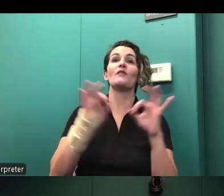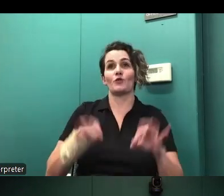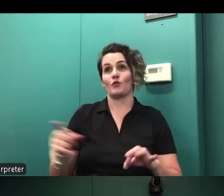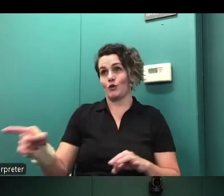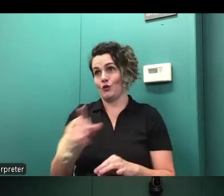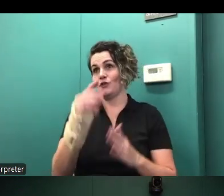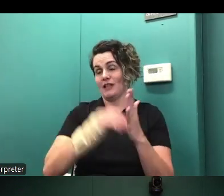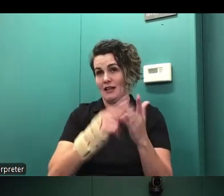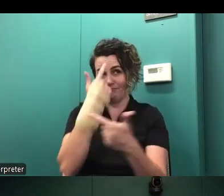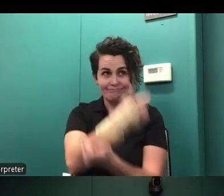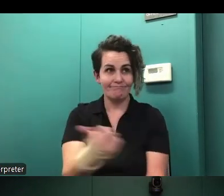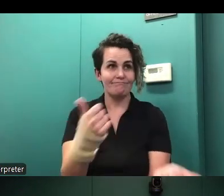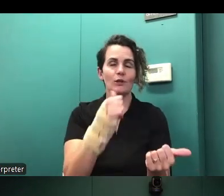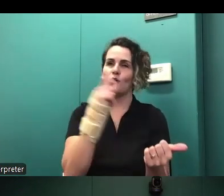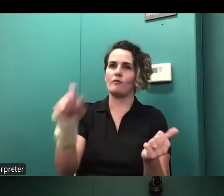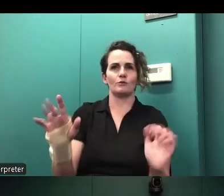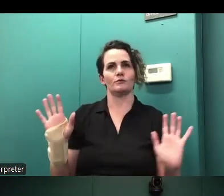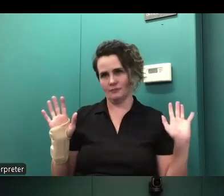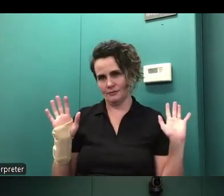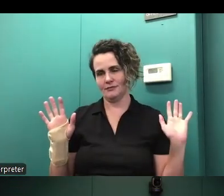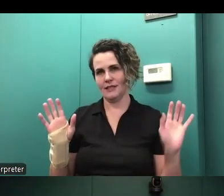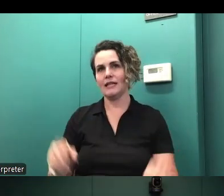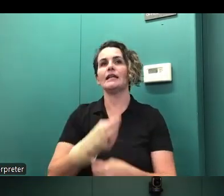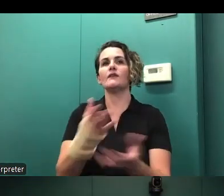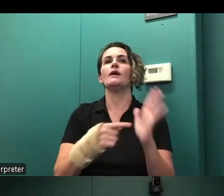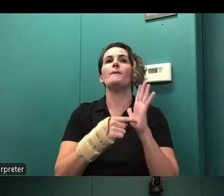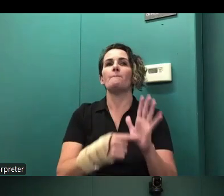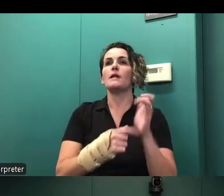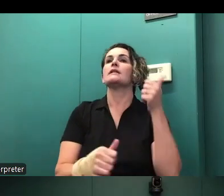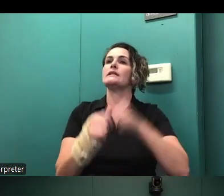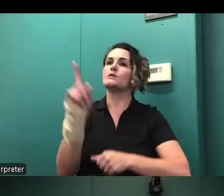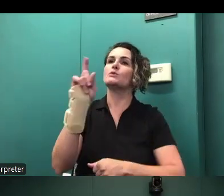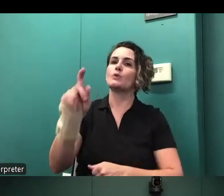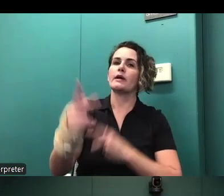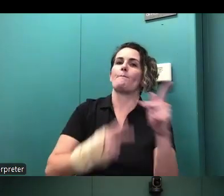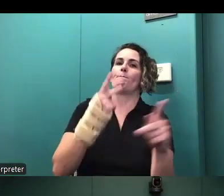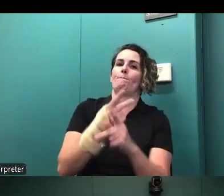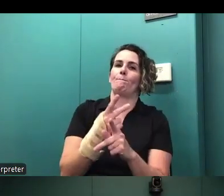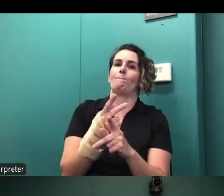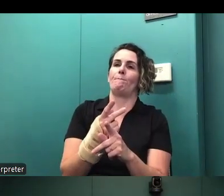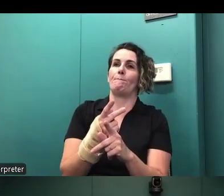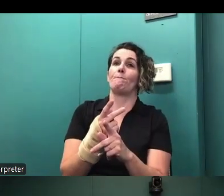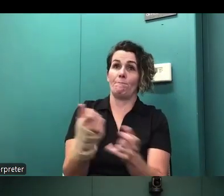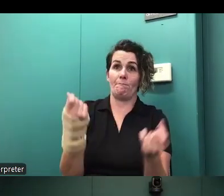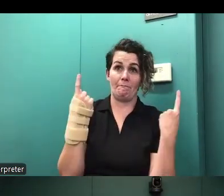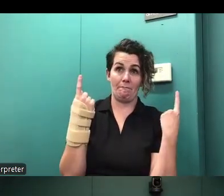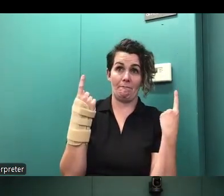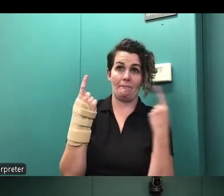out if you so choose. You really don't need to fill out the form. It just gives you an example of each question type. Does that make